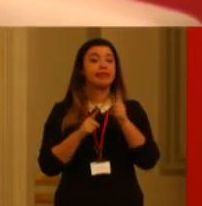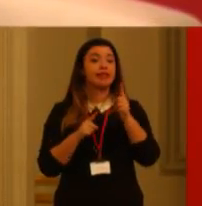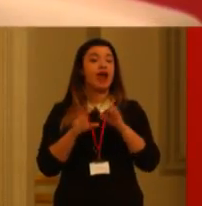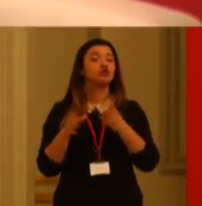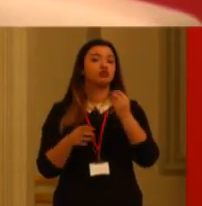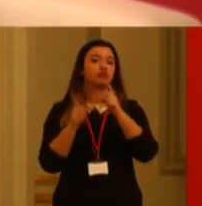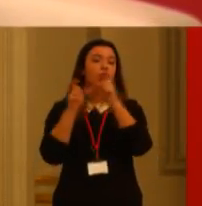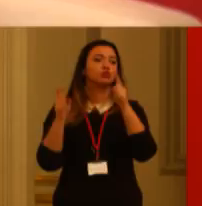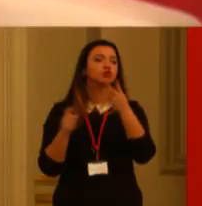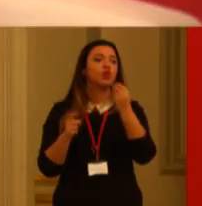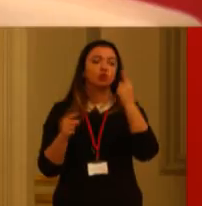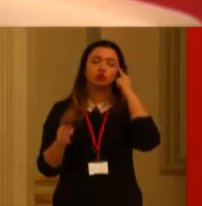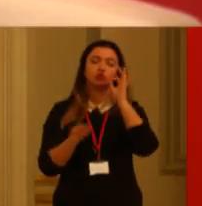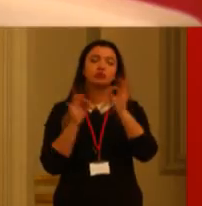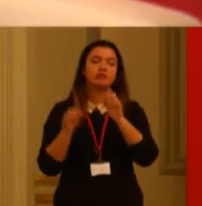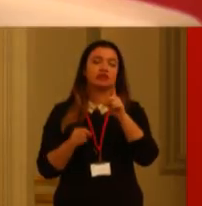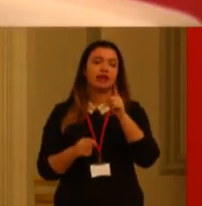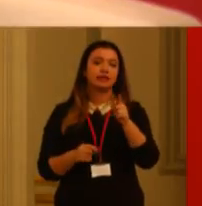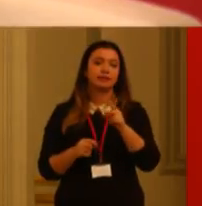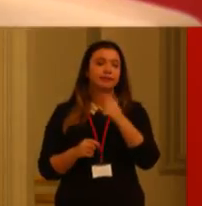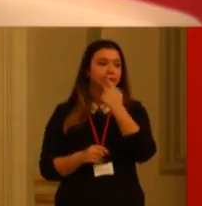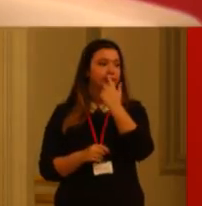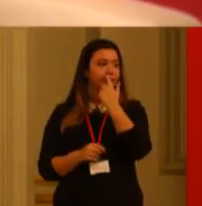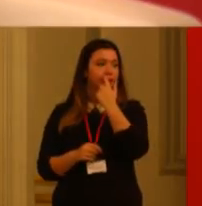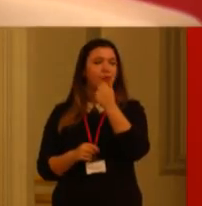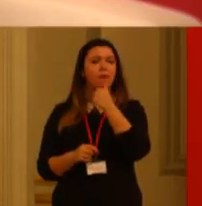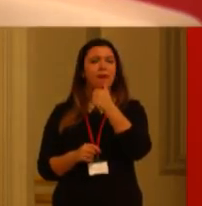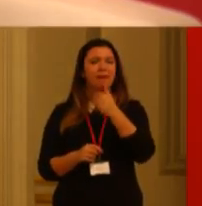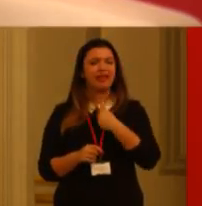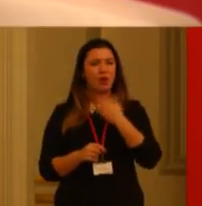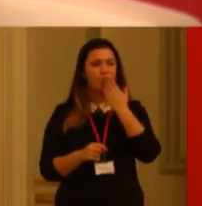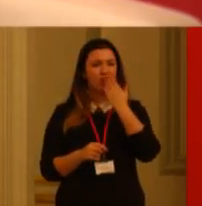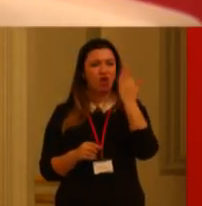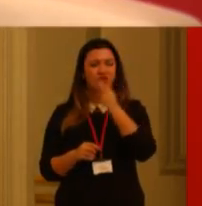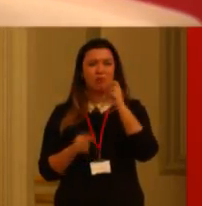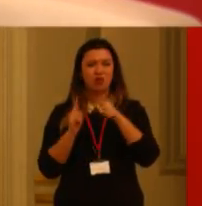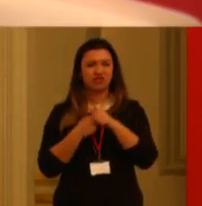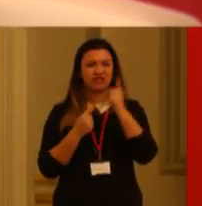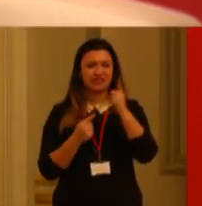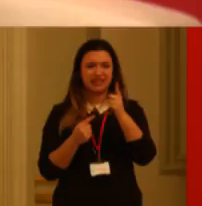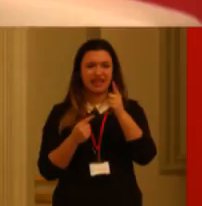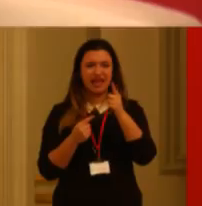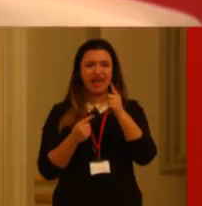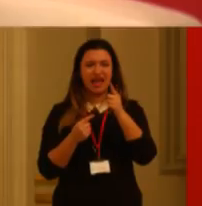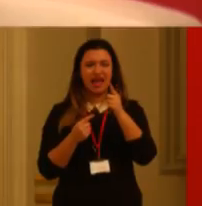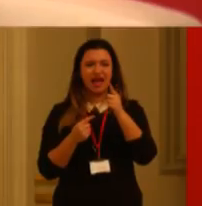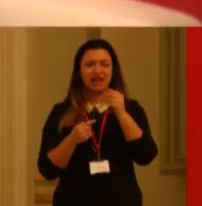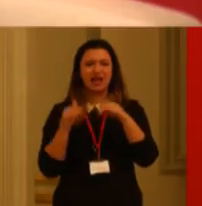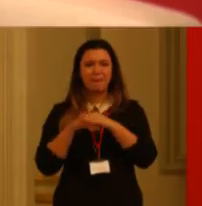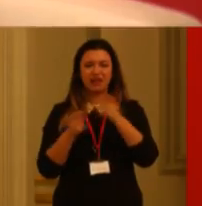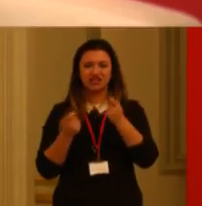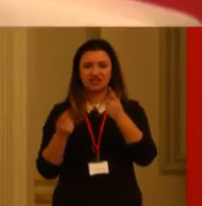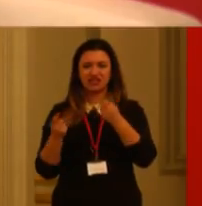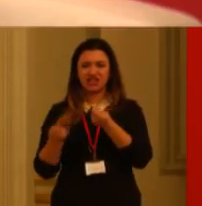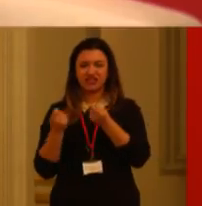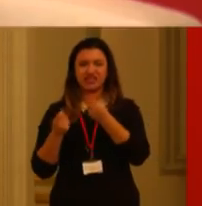that perspective is striking and is something worth reflecting on. And then I thought about and I talked